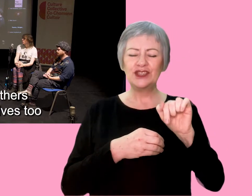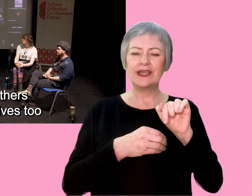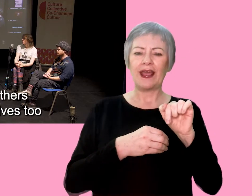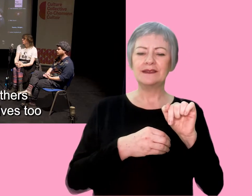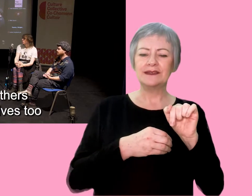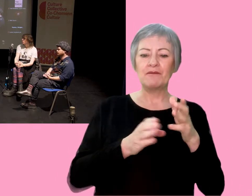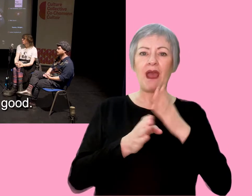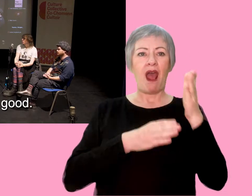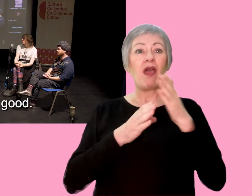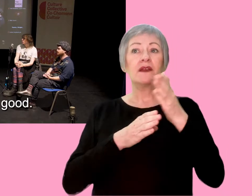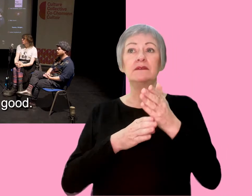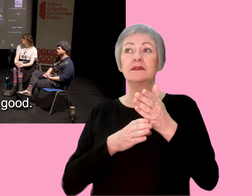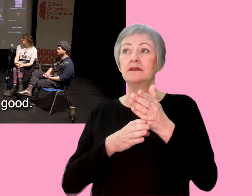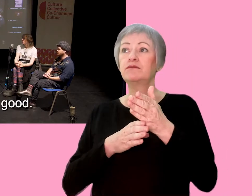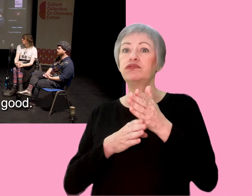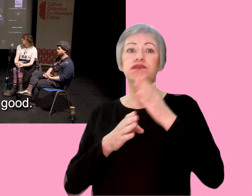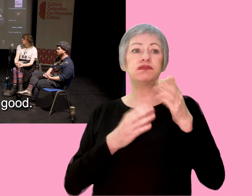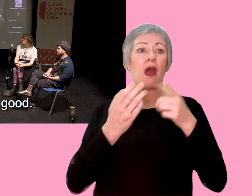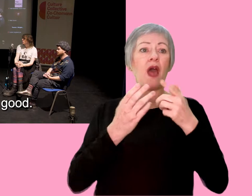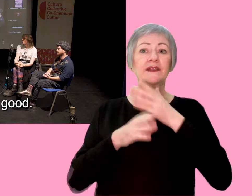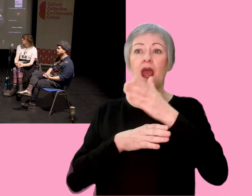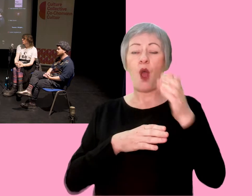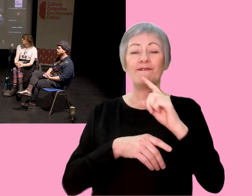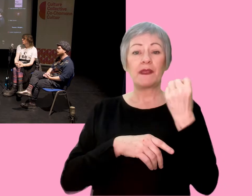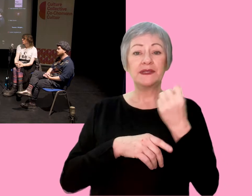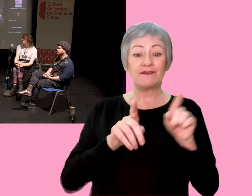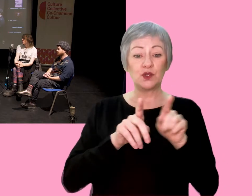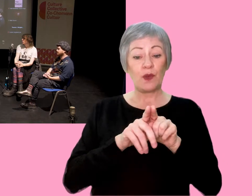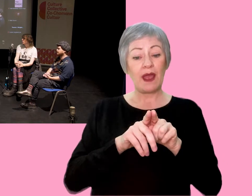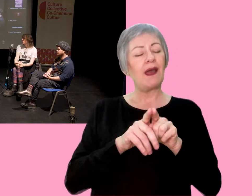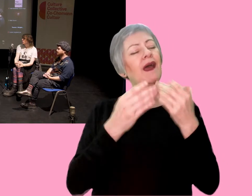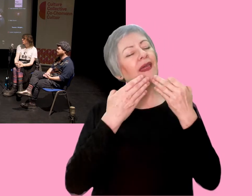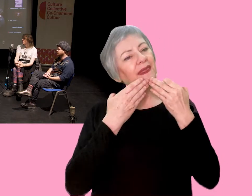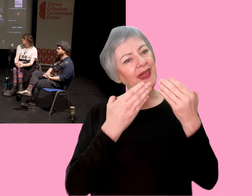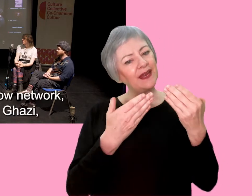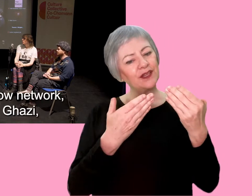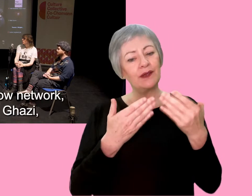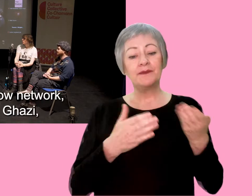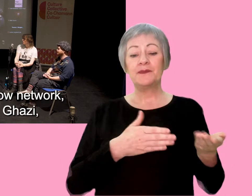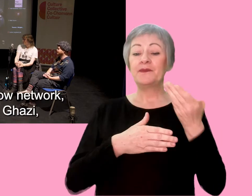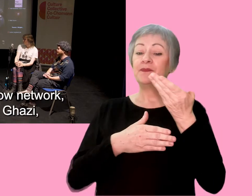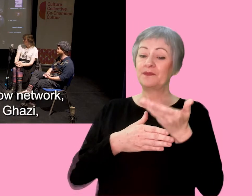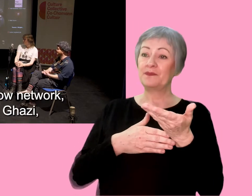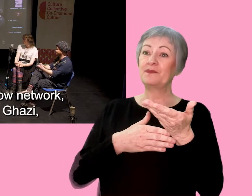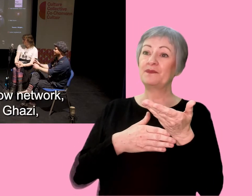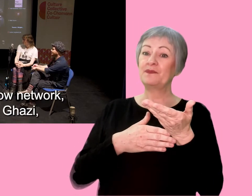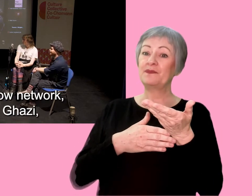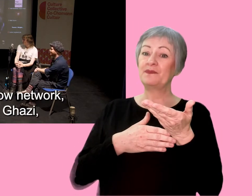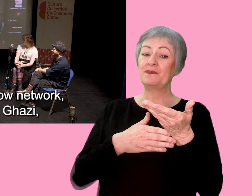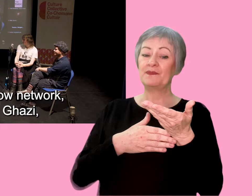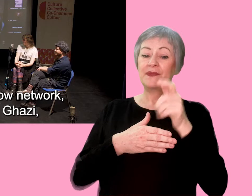themselves too, and so far so good, I think. Good, thank you. And now to your